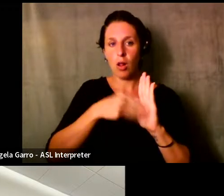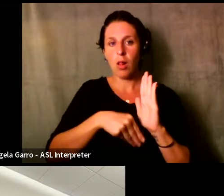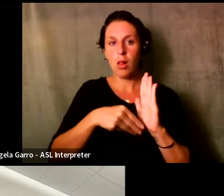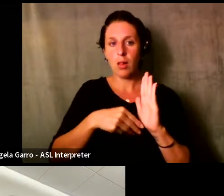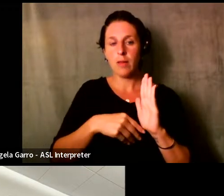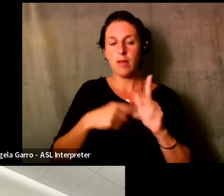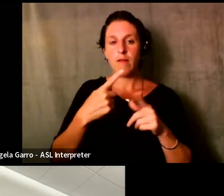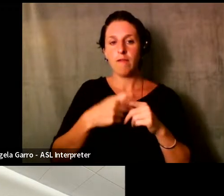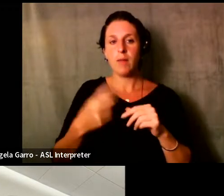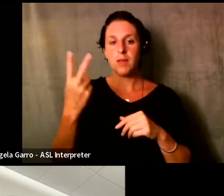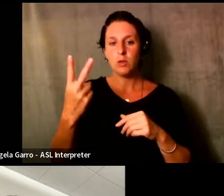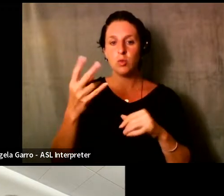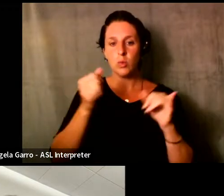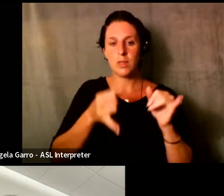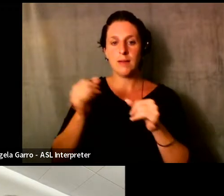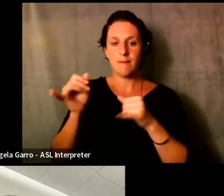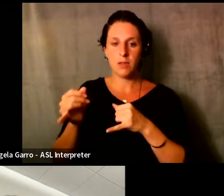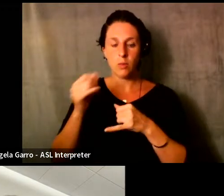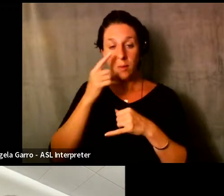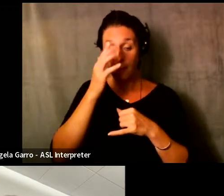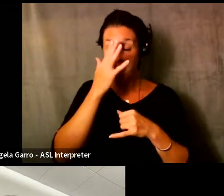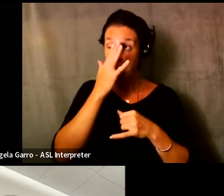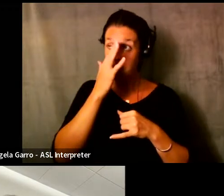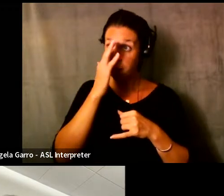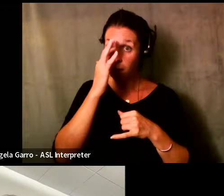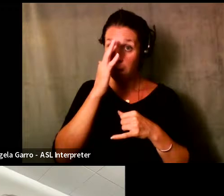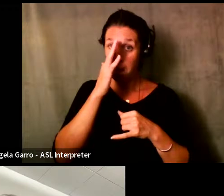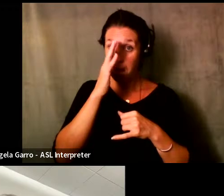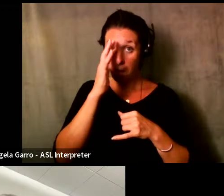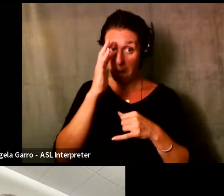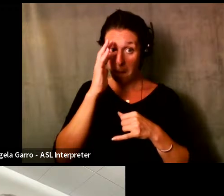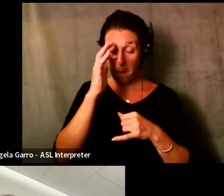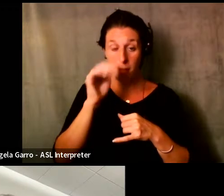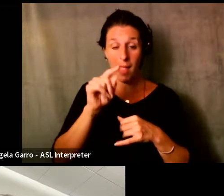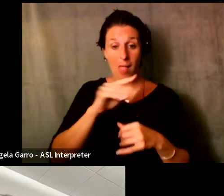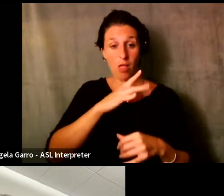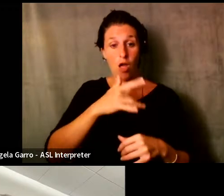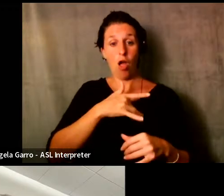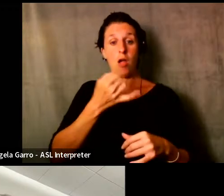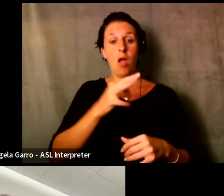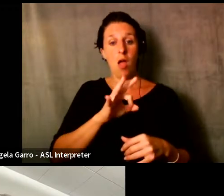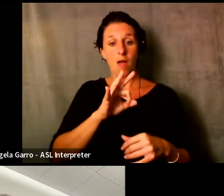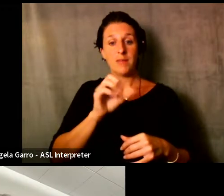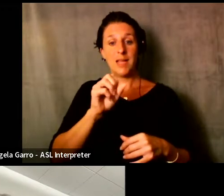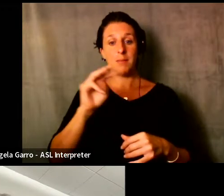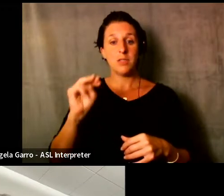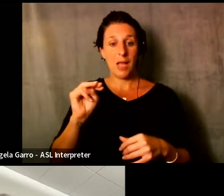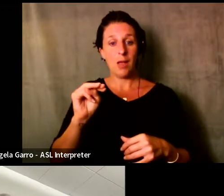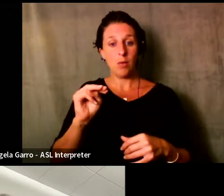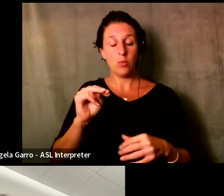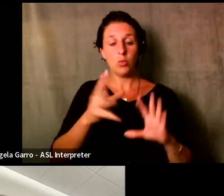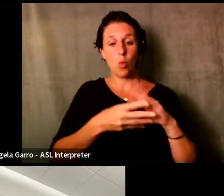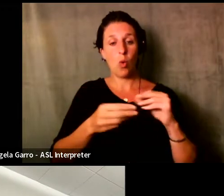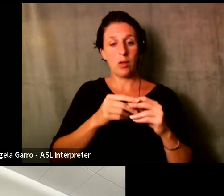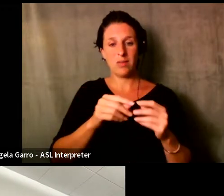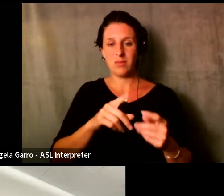two individuals. It says, at the heart of San Mateo's story is a piercing truth.